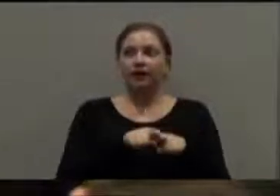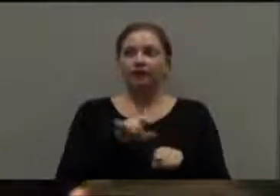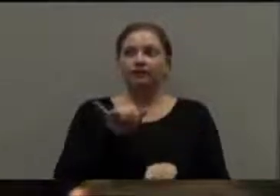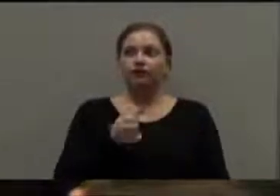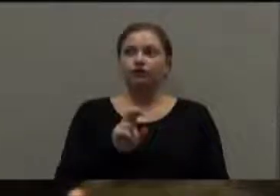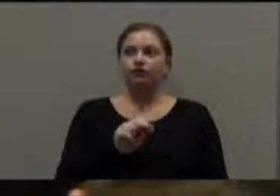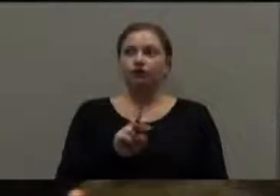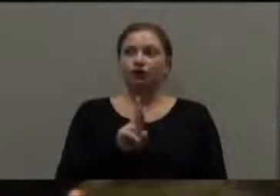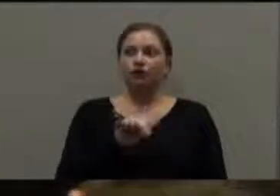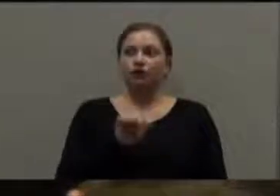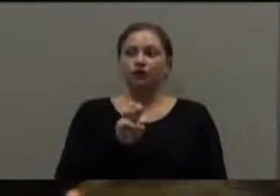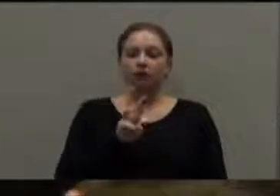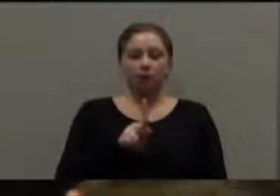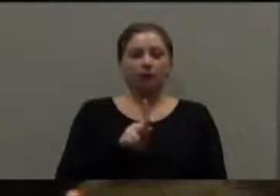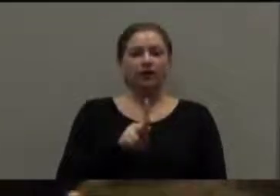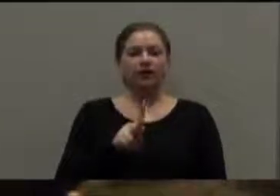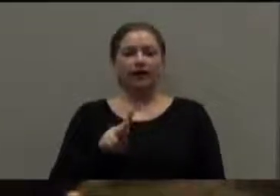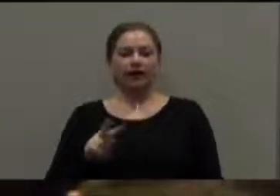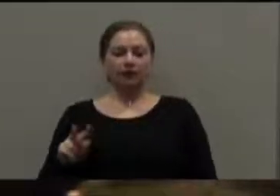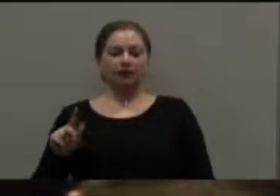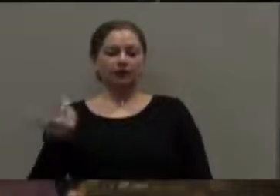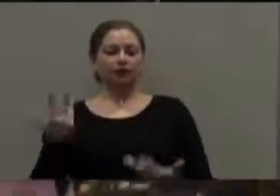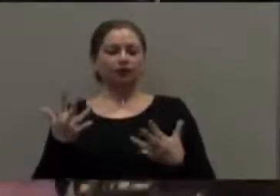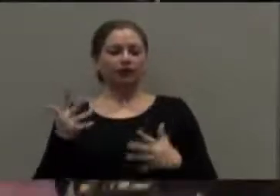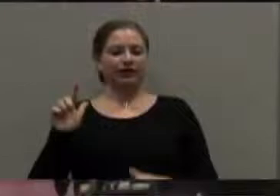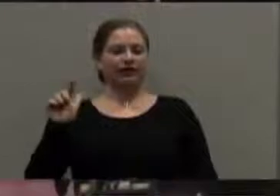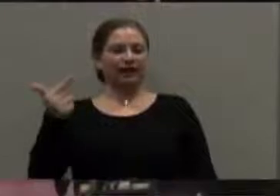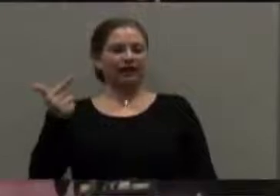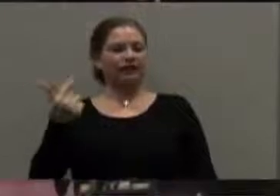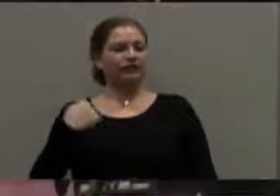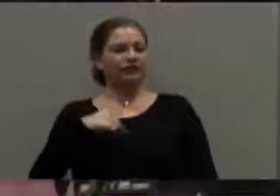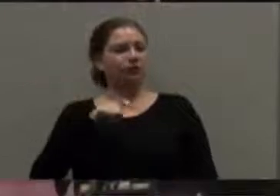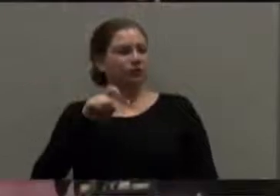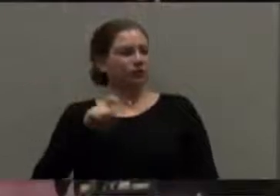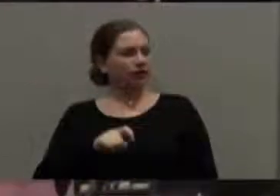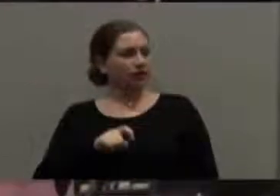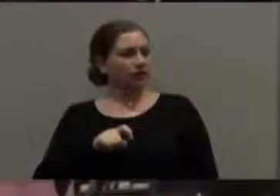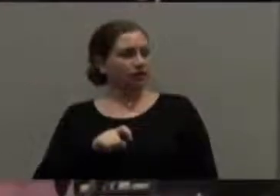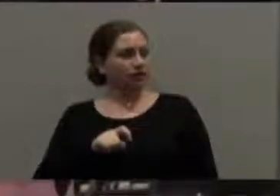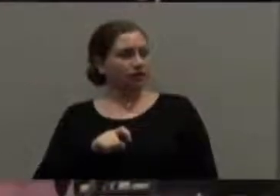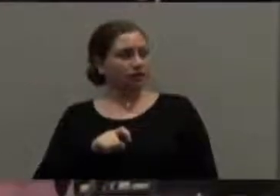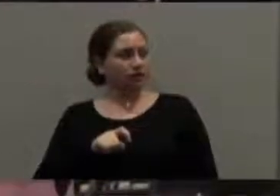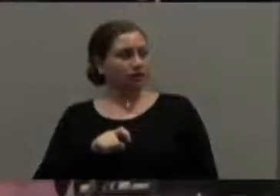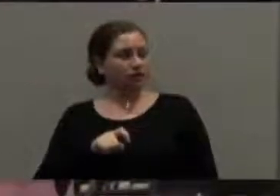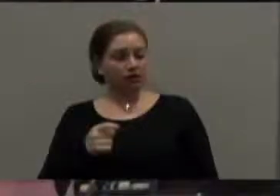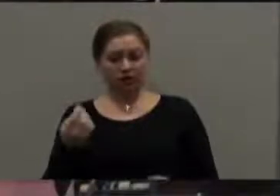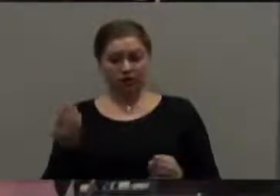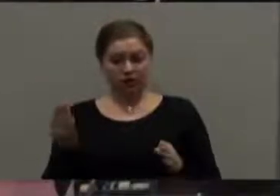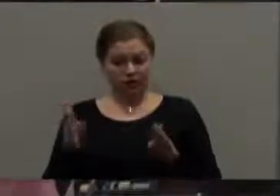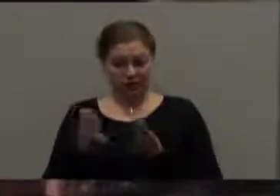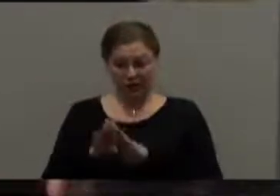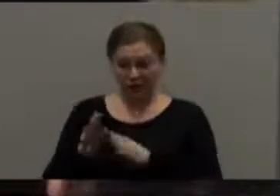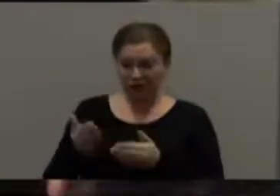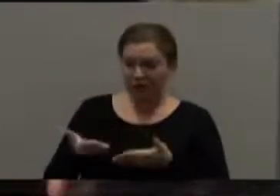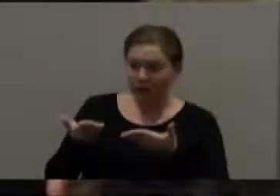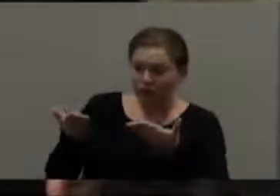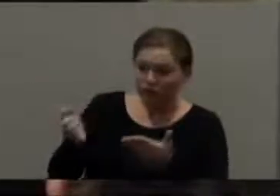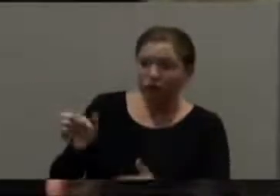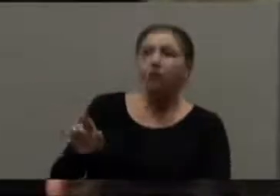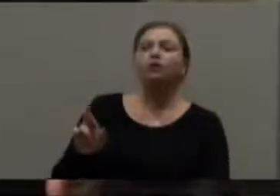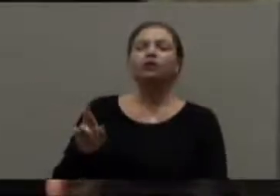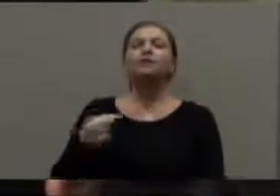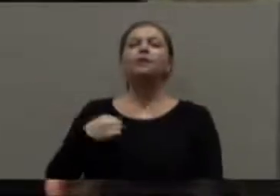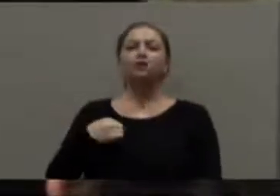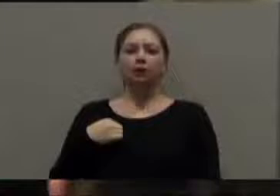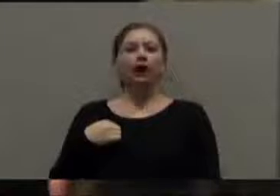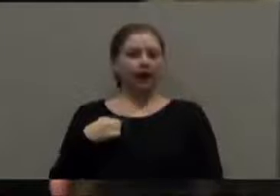Babb. So we should probably do a roll call vote on this as well. Or second, or Just let me